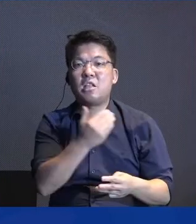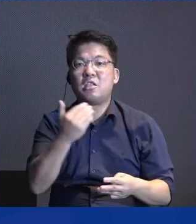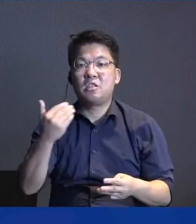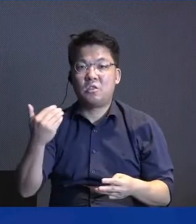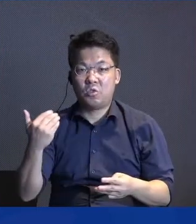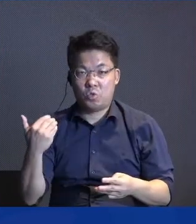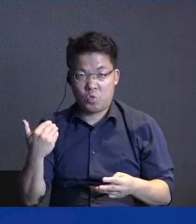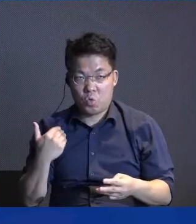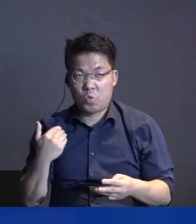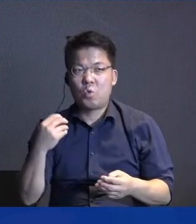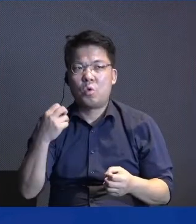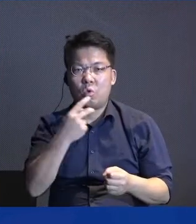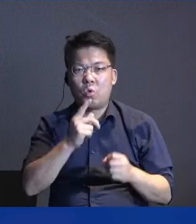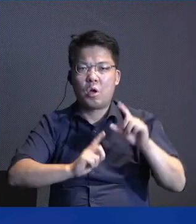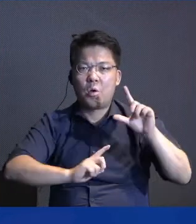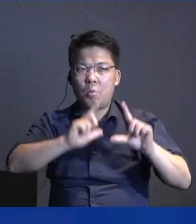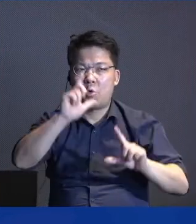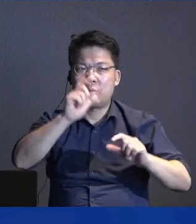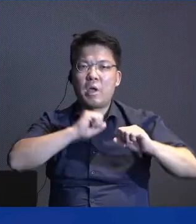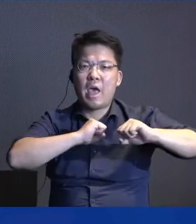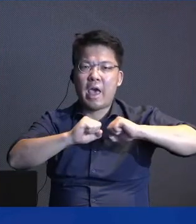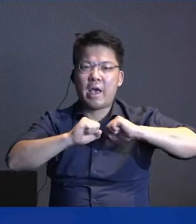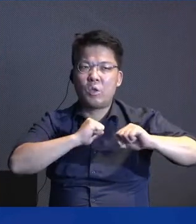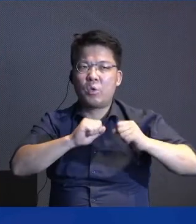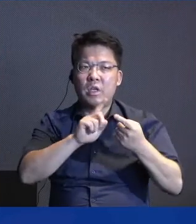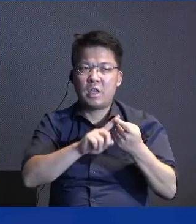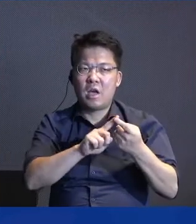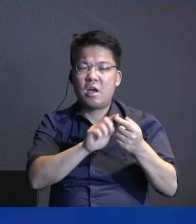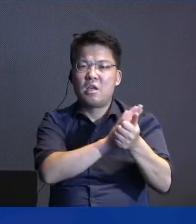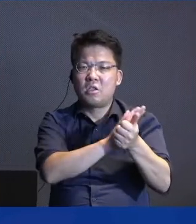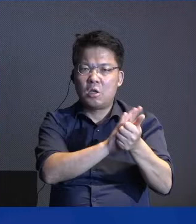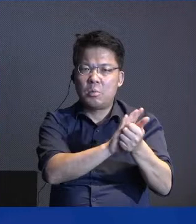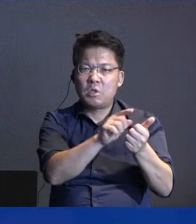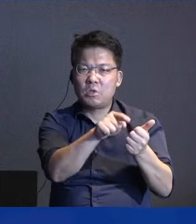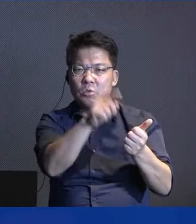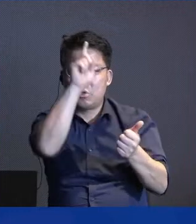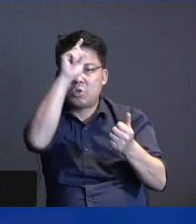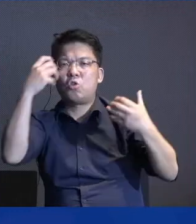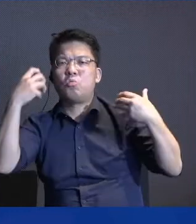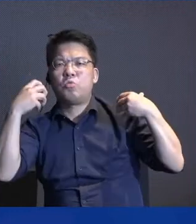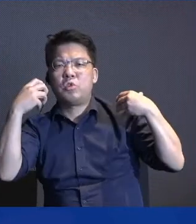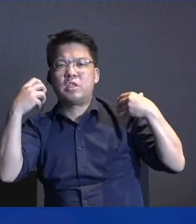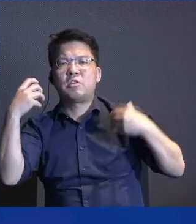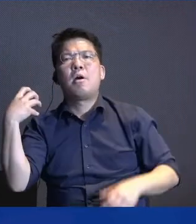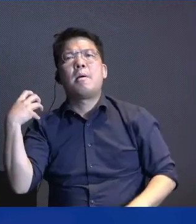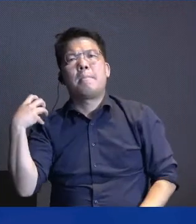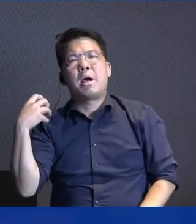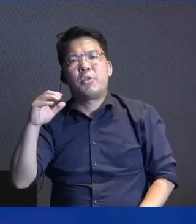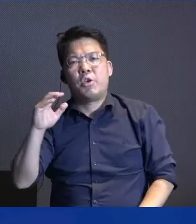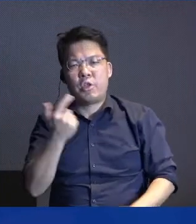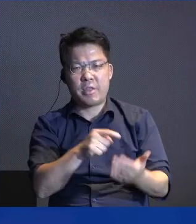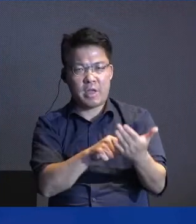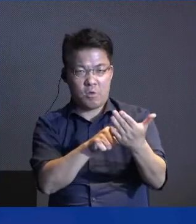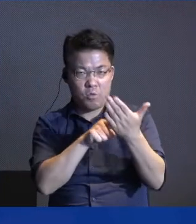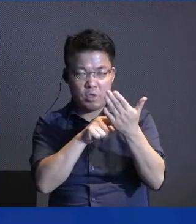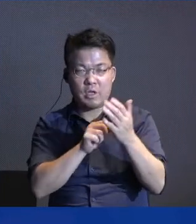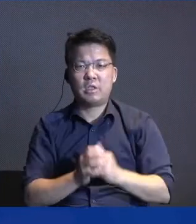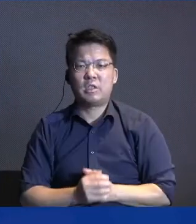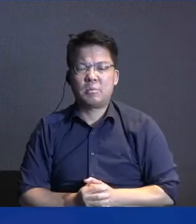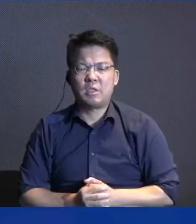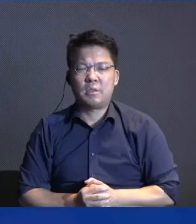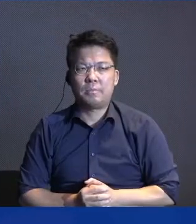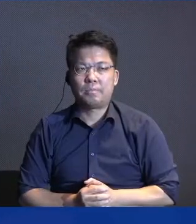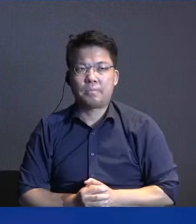public trust facilitates implementation of restriction and perceived sociality and preventive